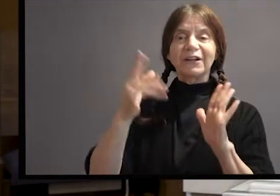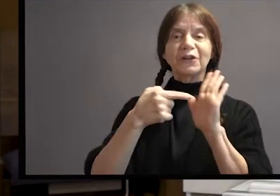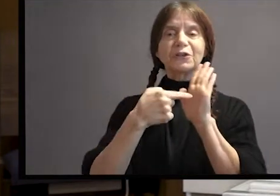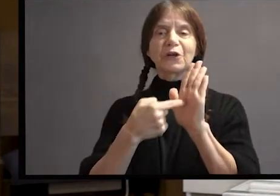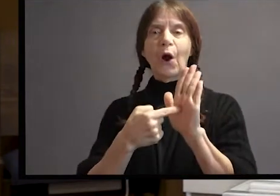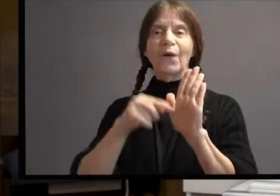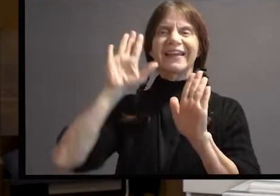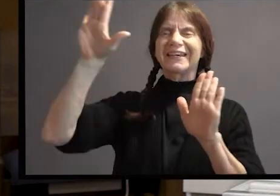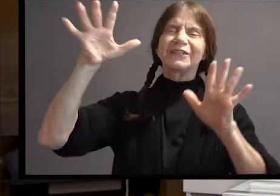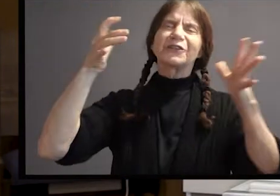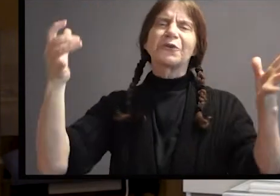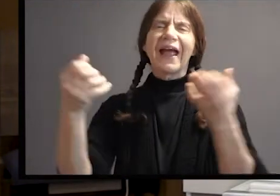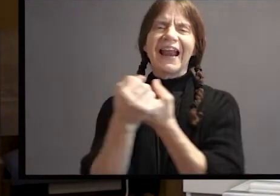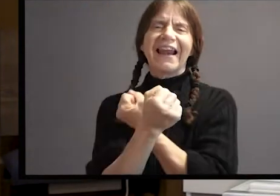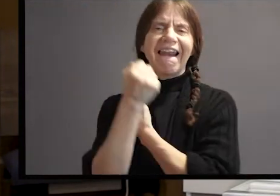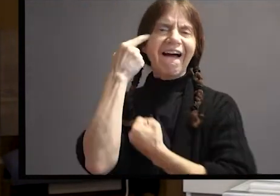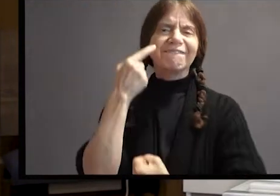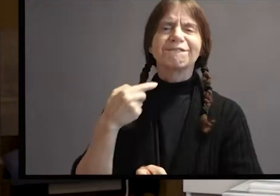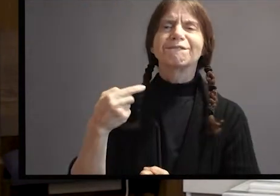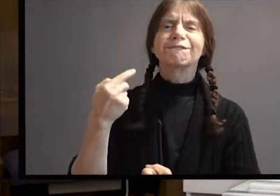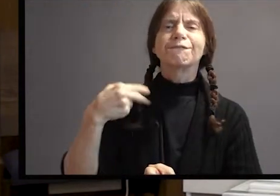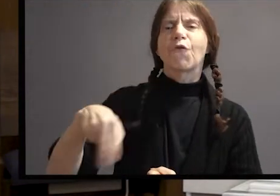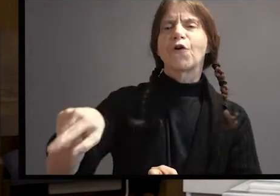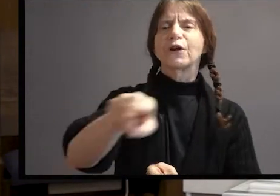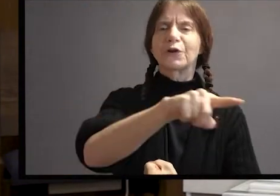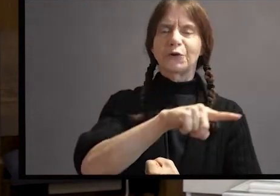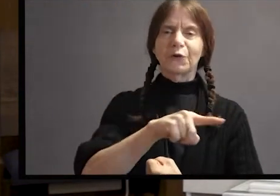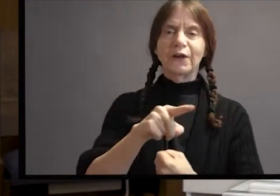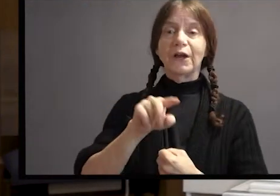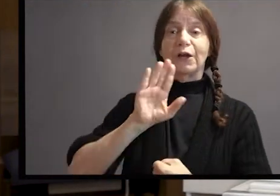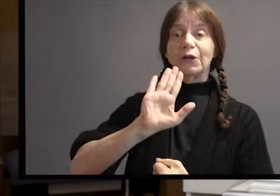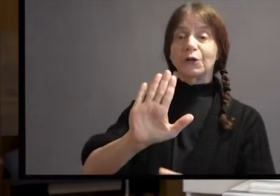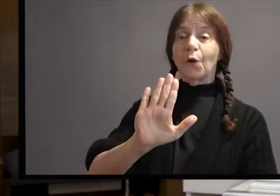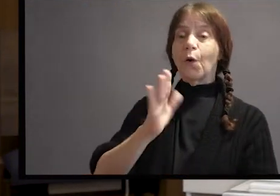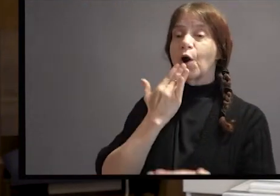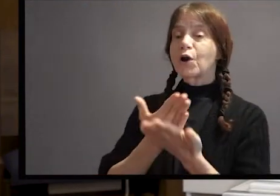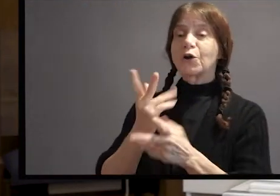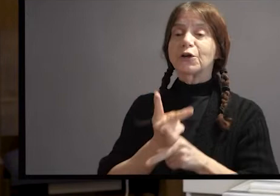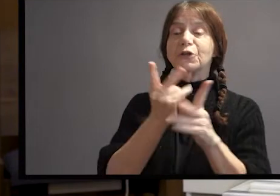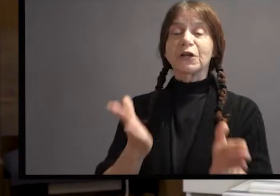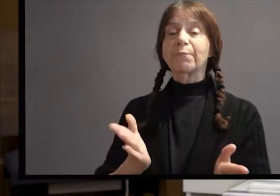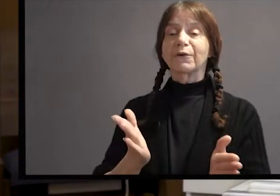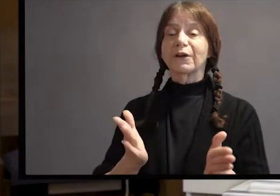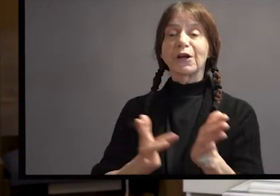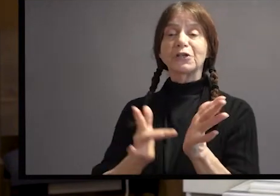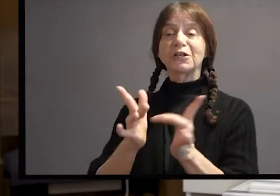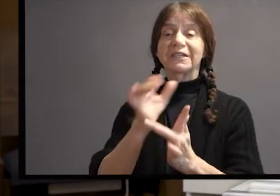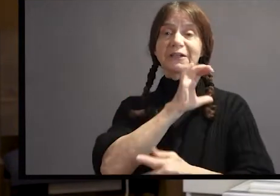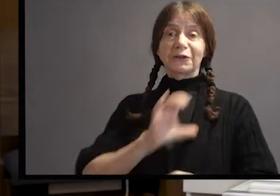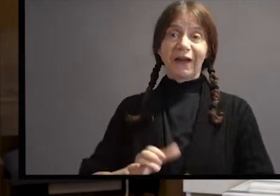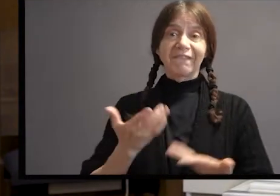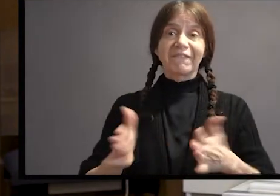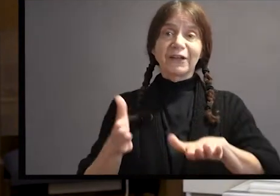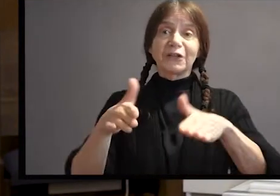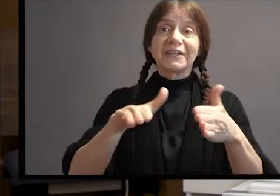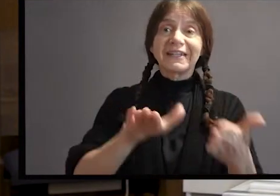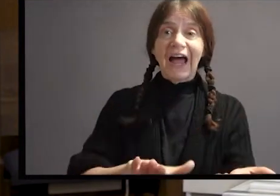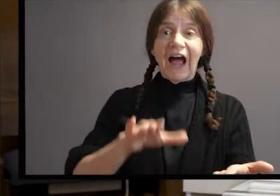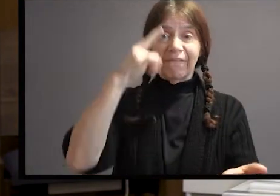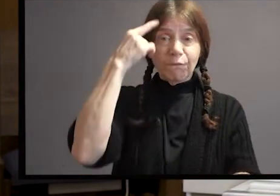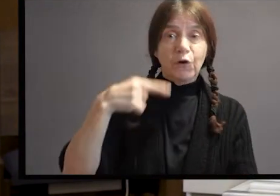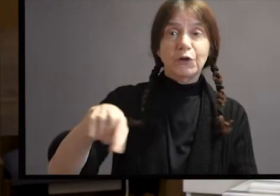love for you. Your shepherd, Jesus Christ, laid down his life for you, his